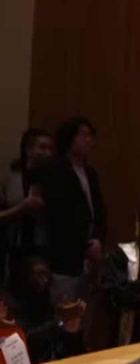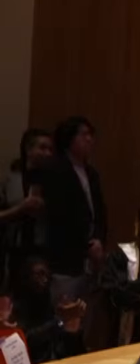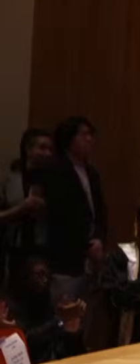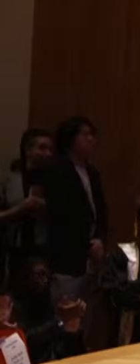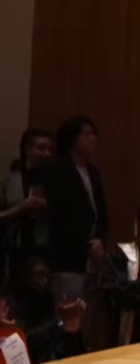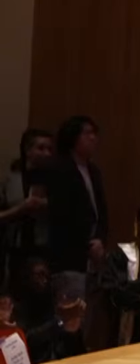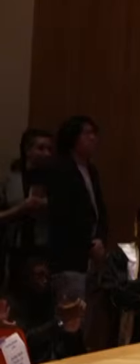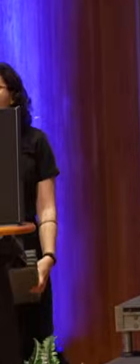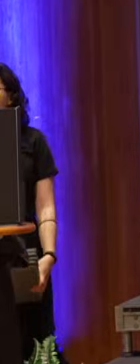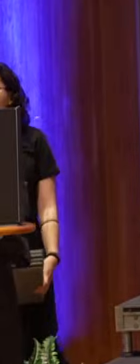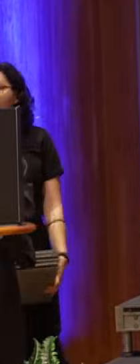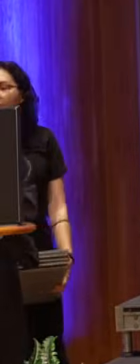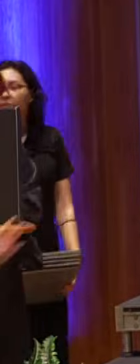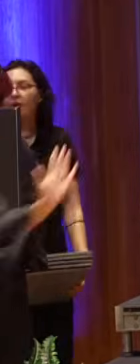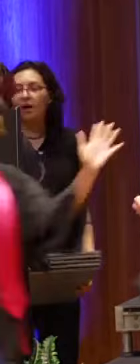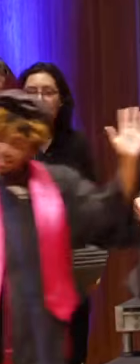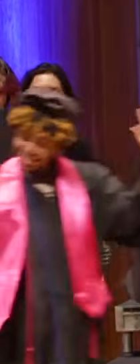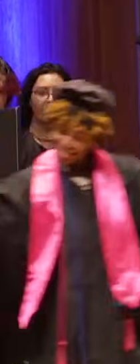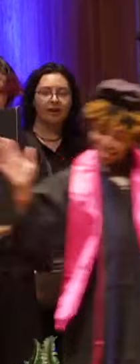Liz McKeithen.